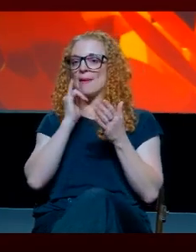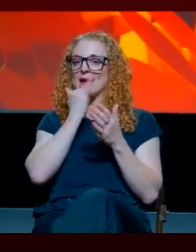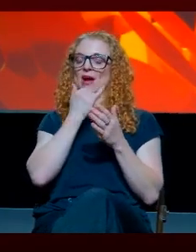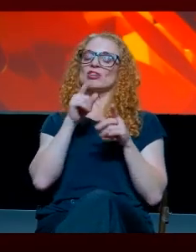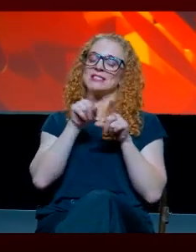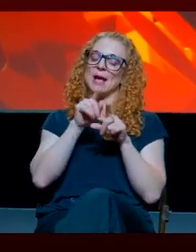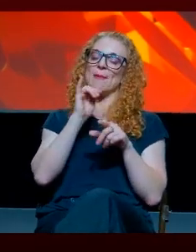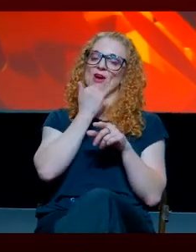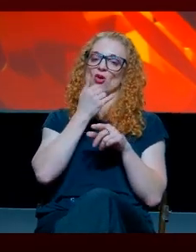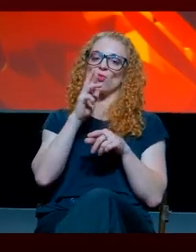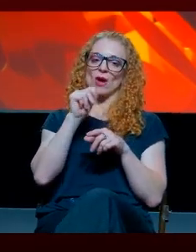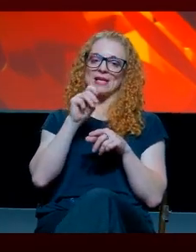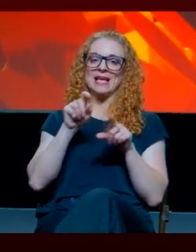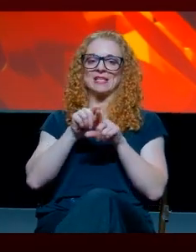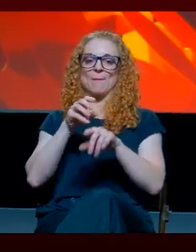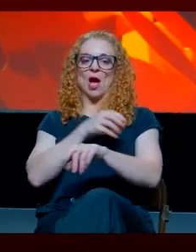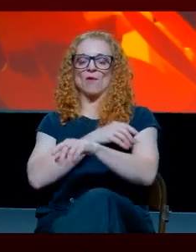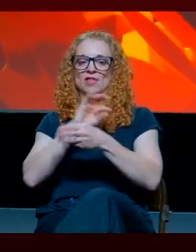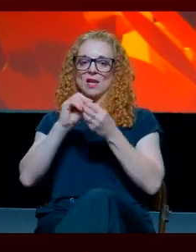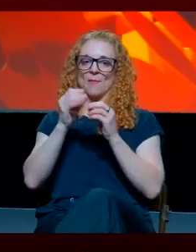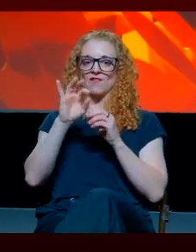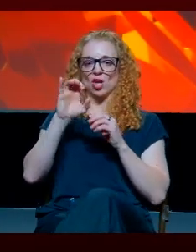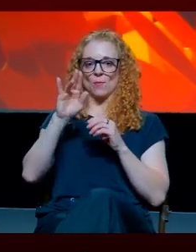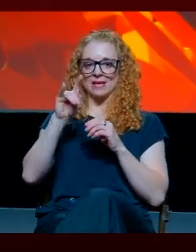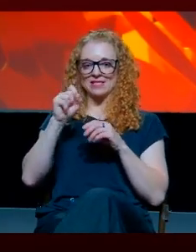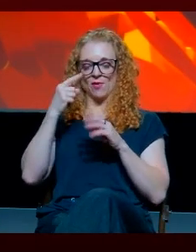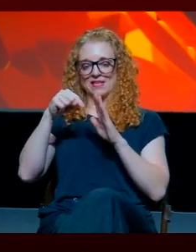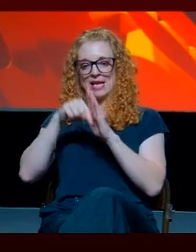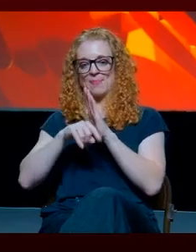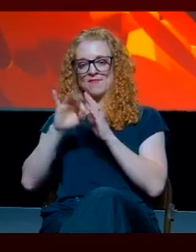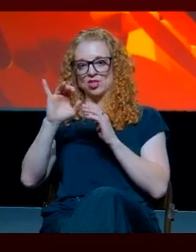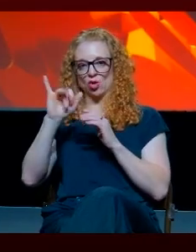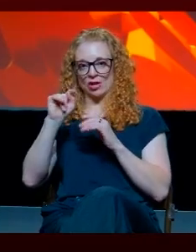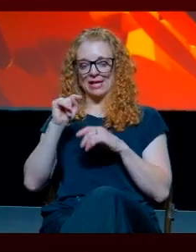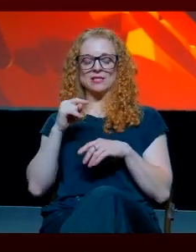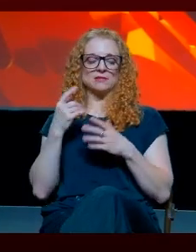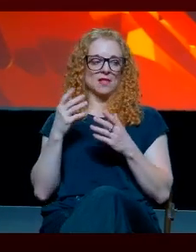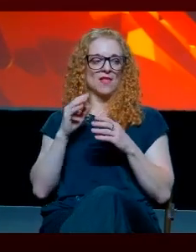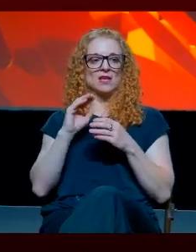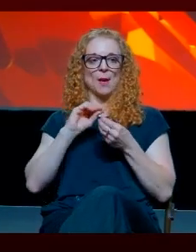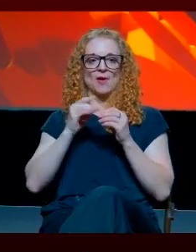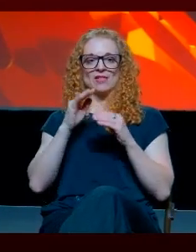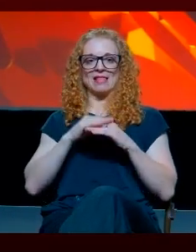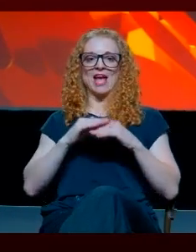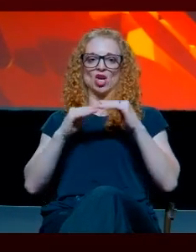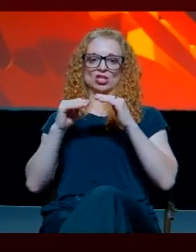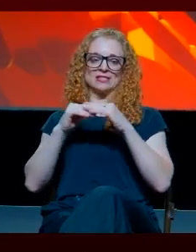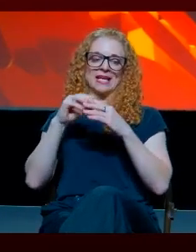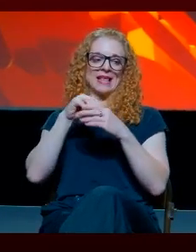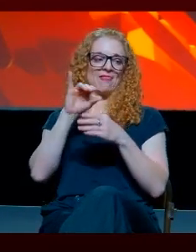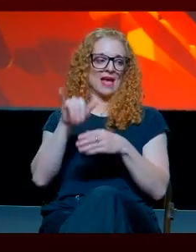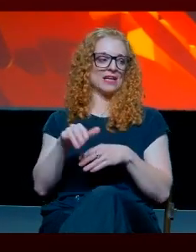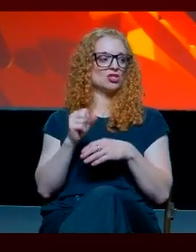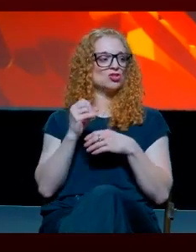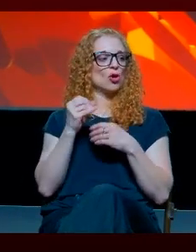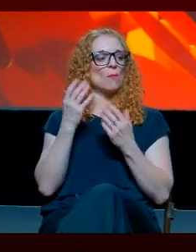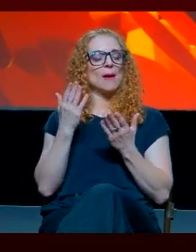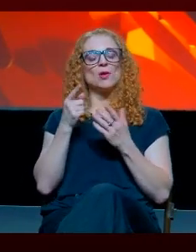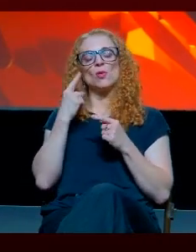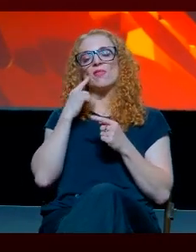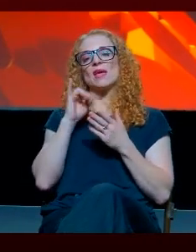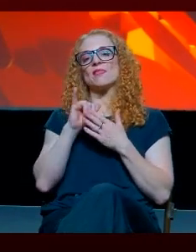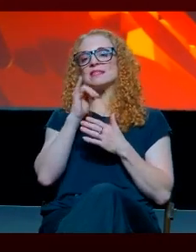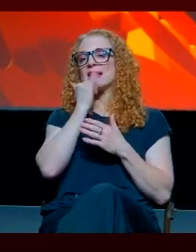power of the number of qubits by the depth of the circuit, so the number of layers in it. So you might think then that this